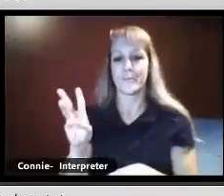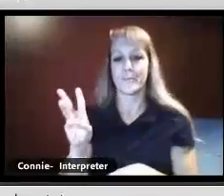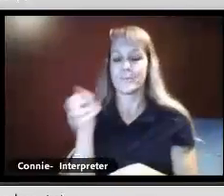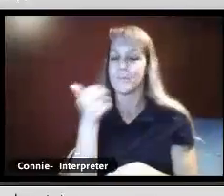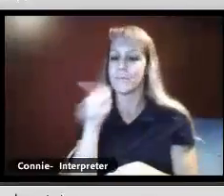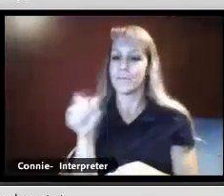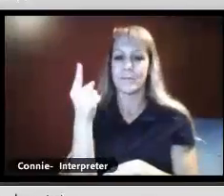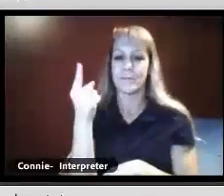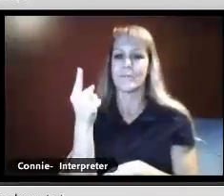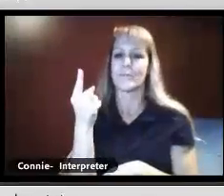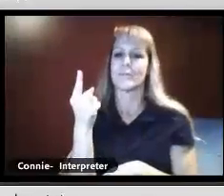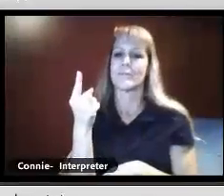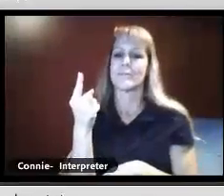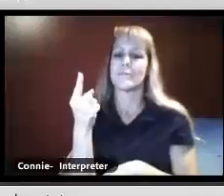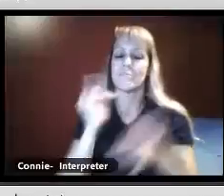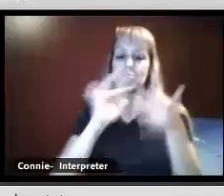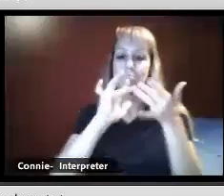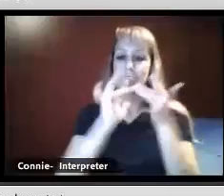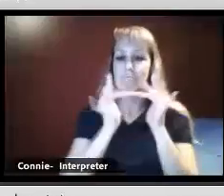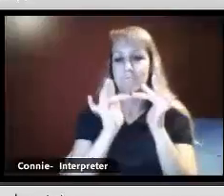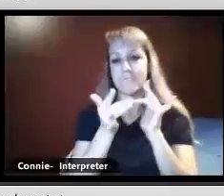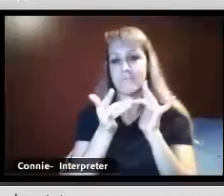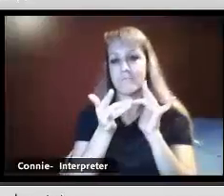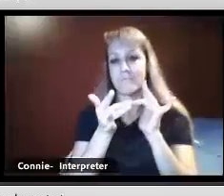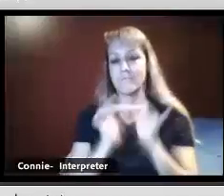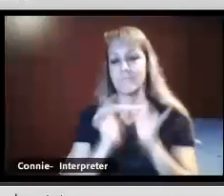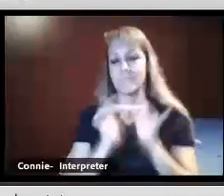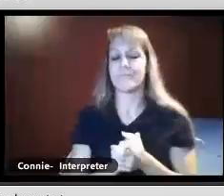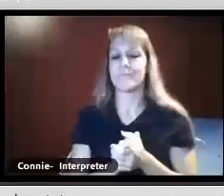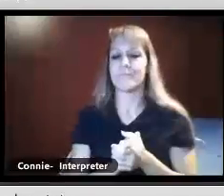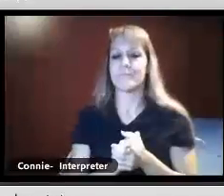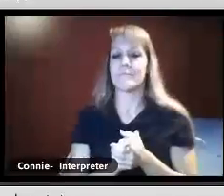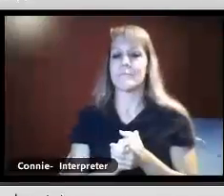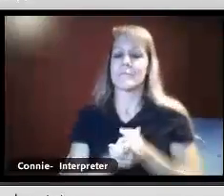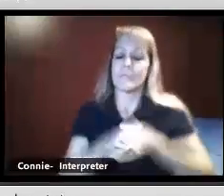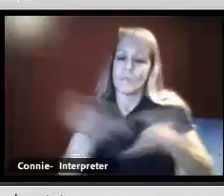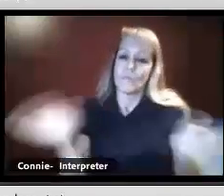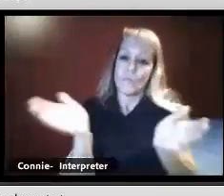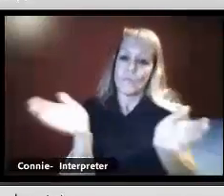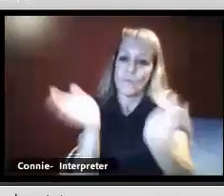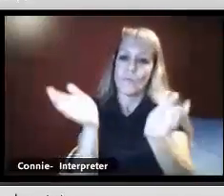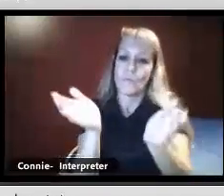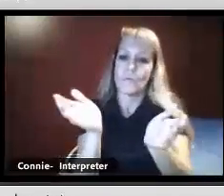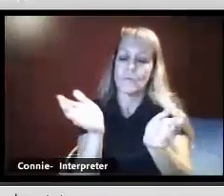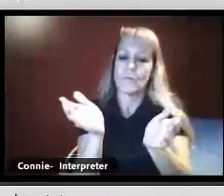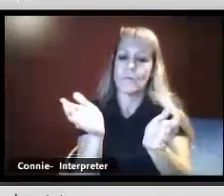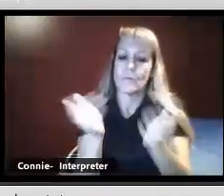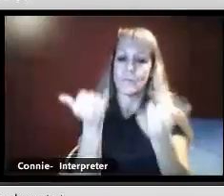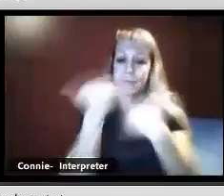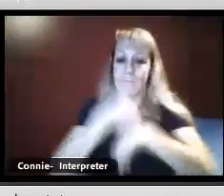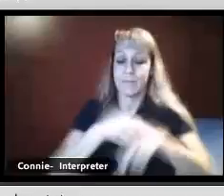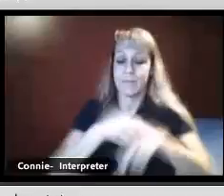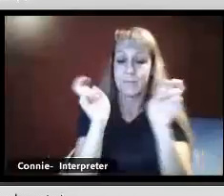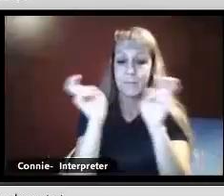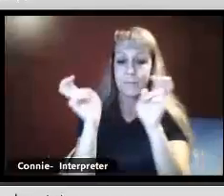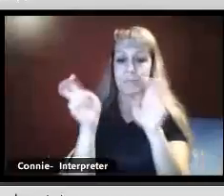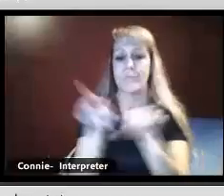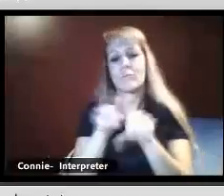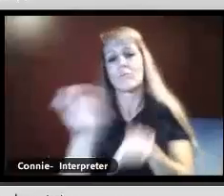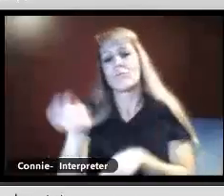anyone who has an internet connection. And I encourage you, most specifically for today's topic, but also for